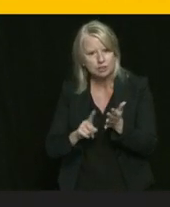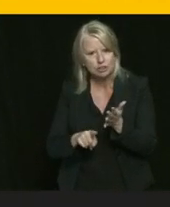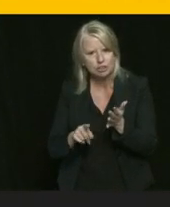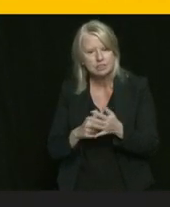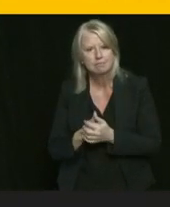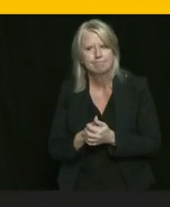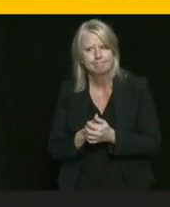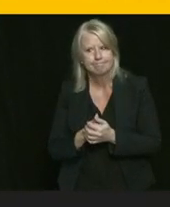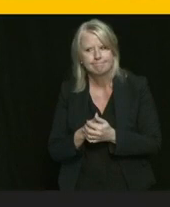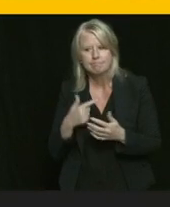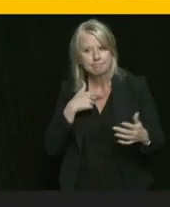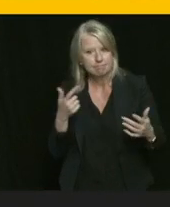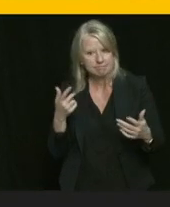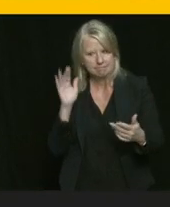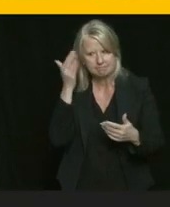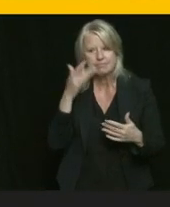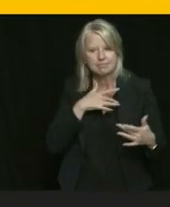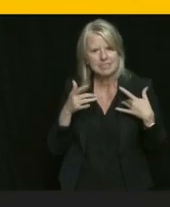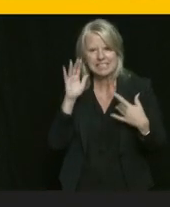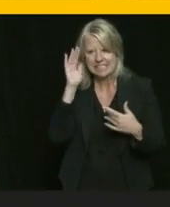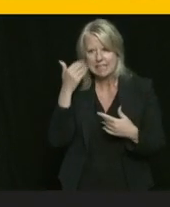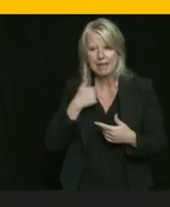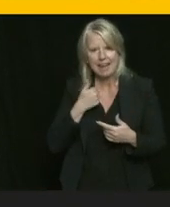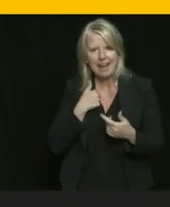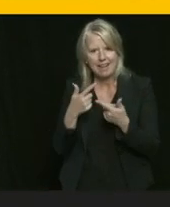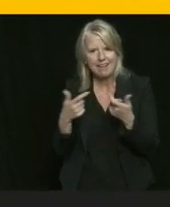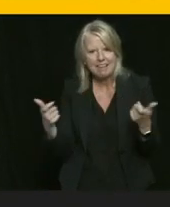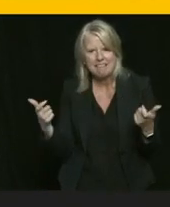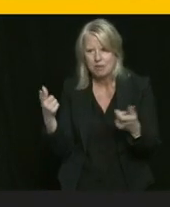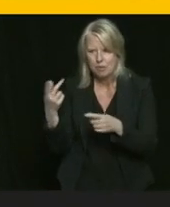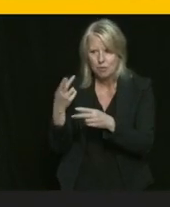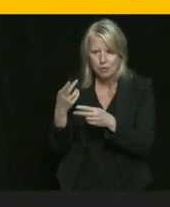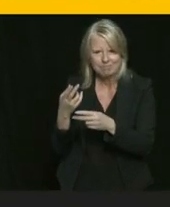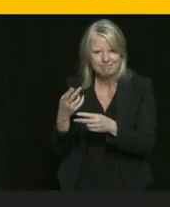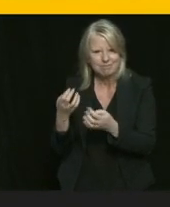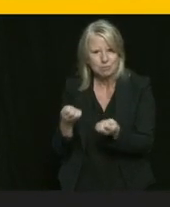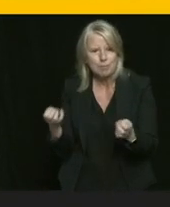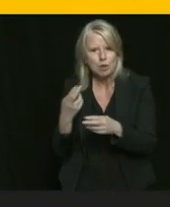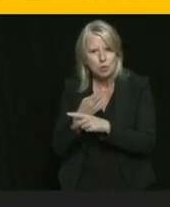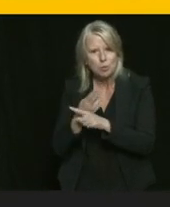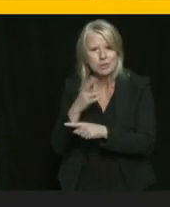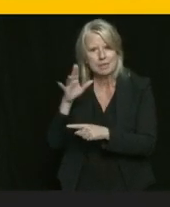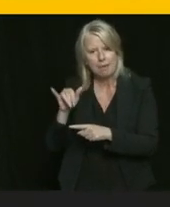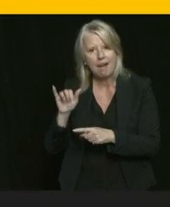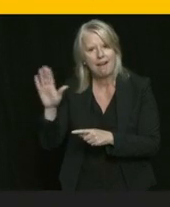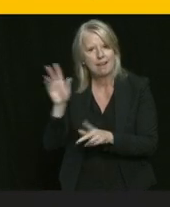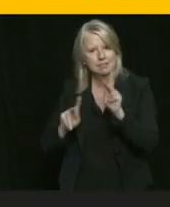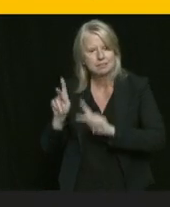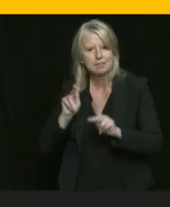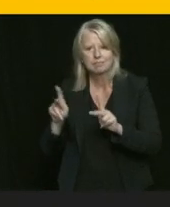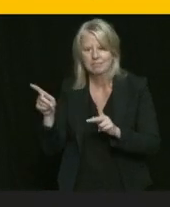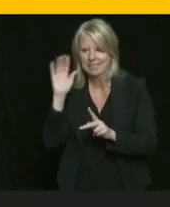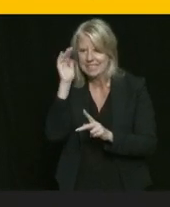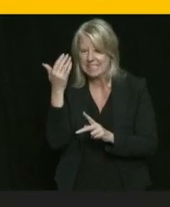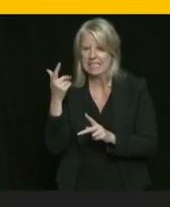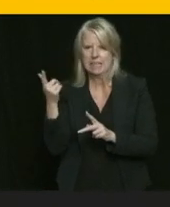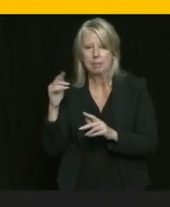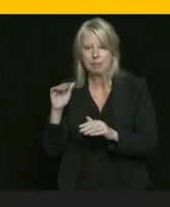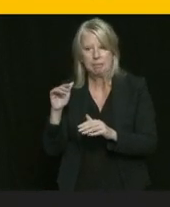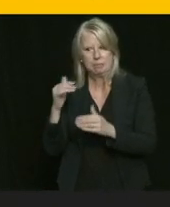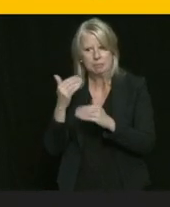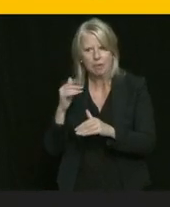As far as we're concerned, it is indeed Canadian gear being used by the Azerbaijanis, gear that was restricted and sold only to Turkey. So